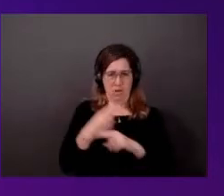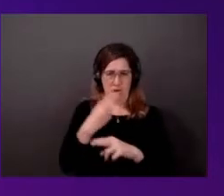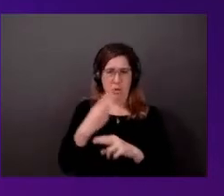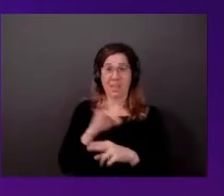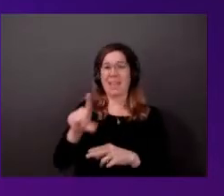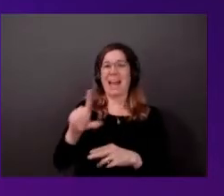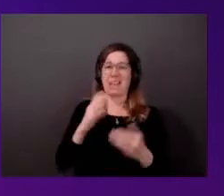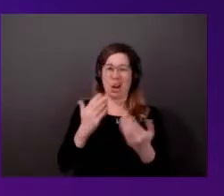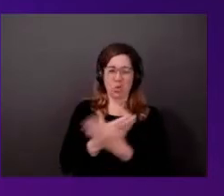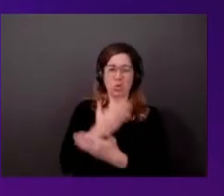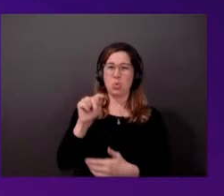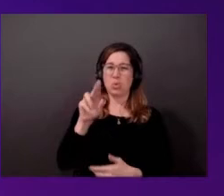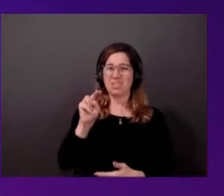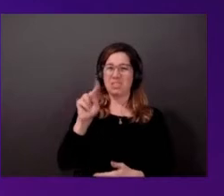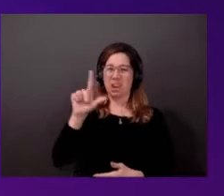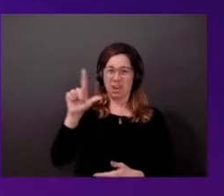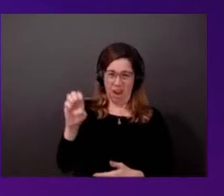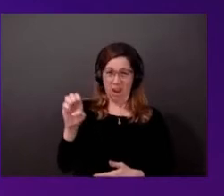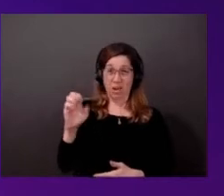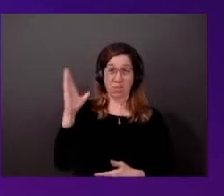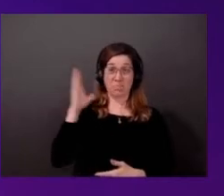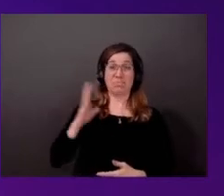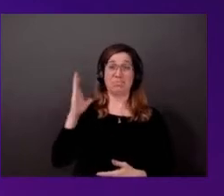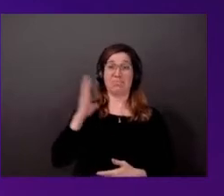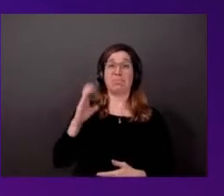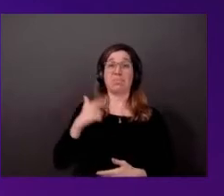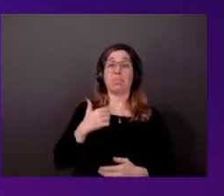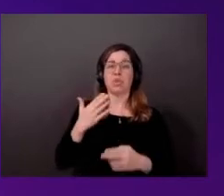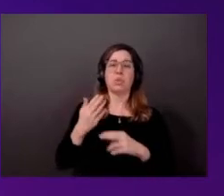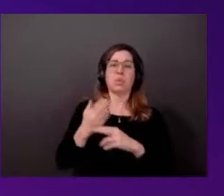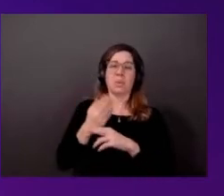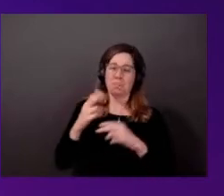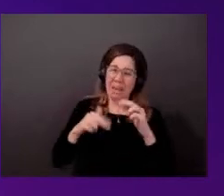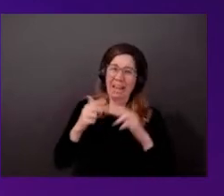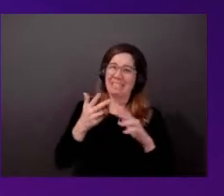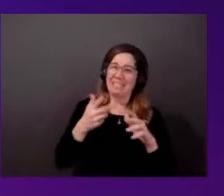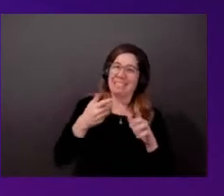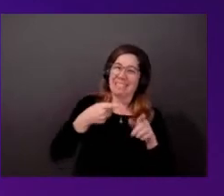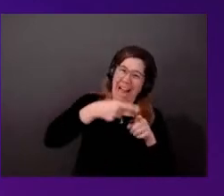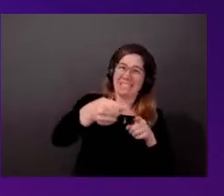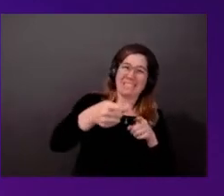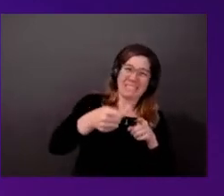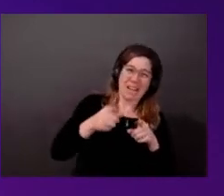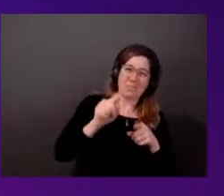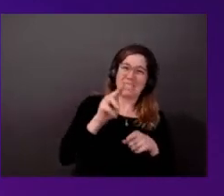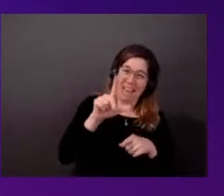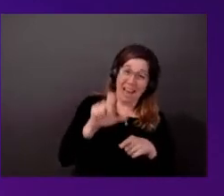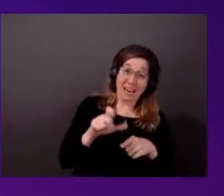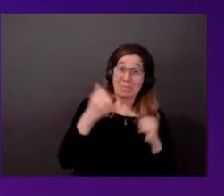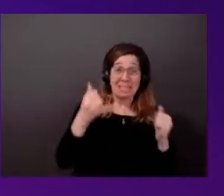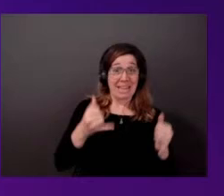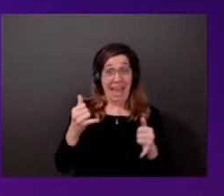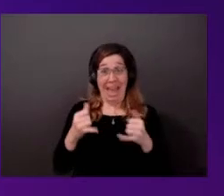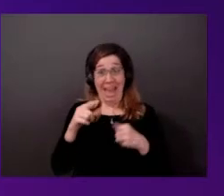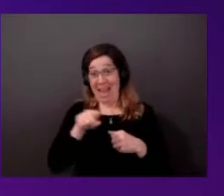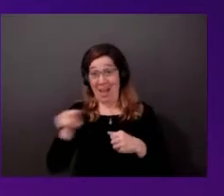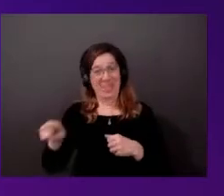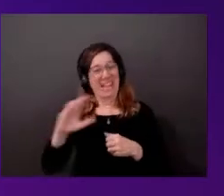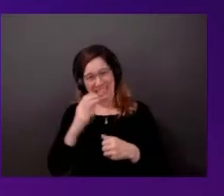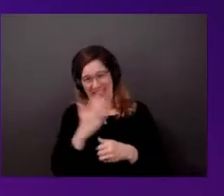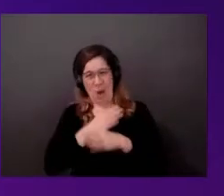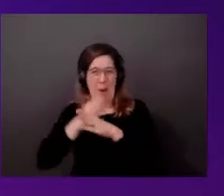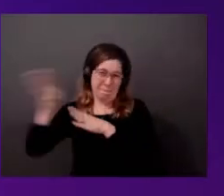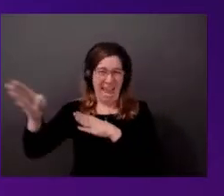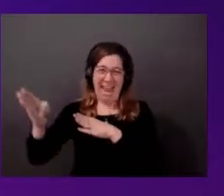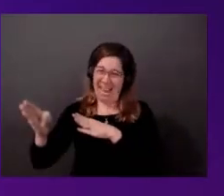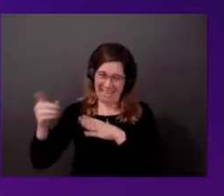in the past, we used to build our own reverse proxy custom tunnels. But right now, IoT Core is our main tunnel. And we also use